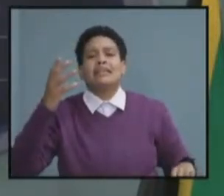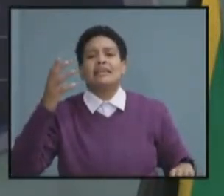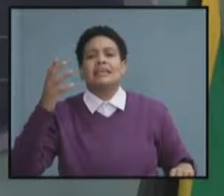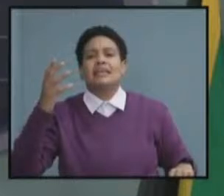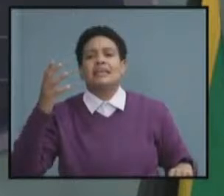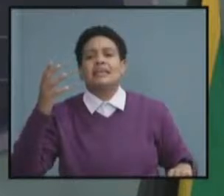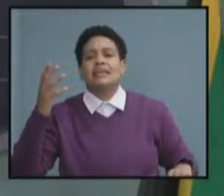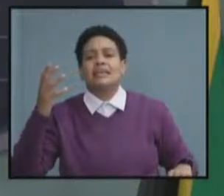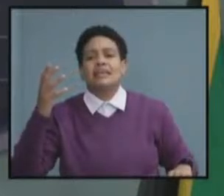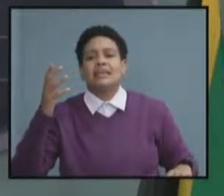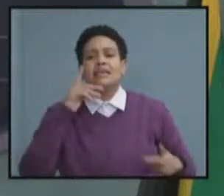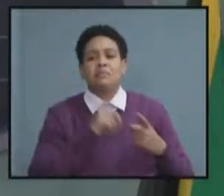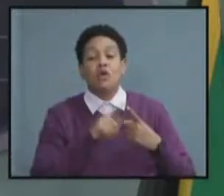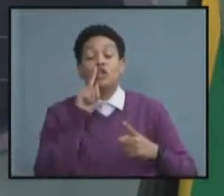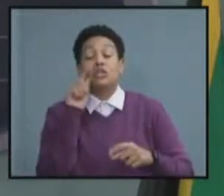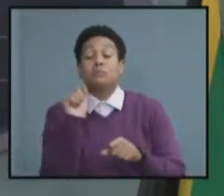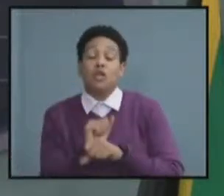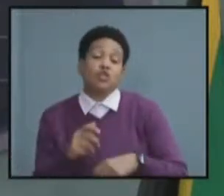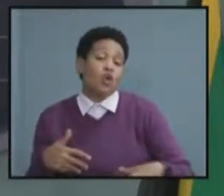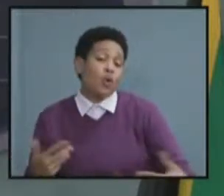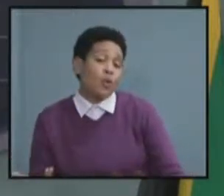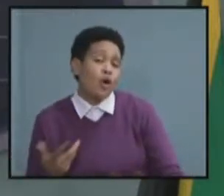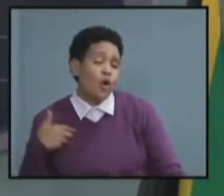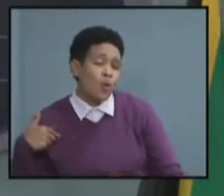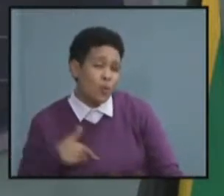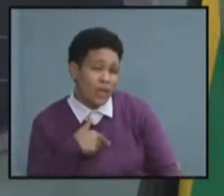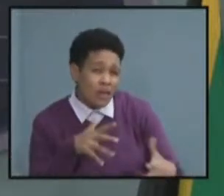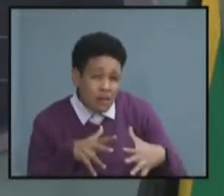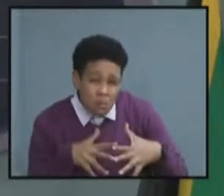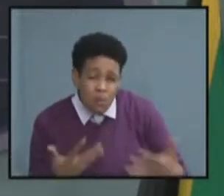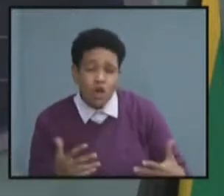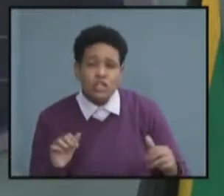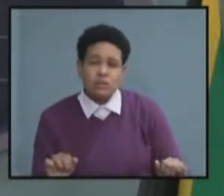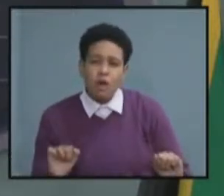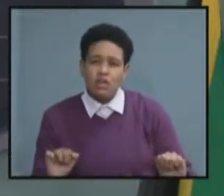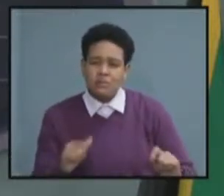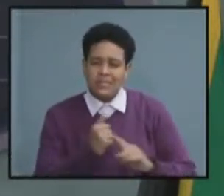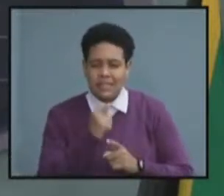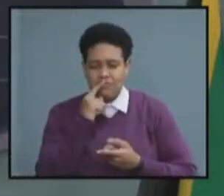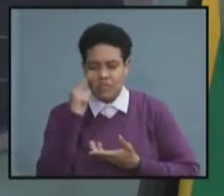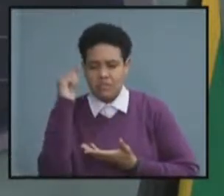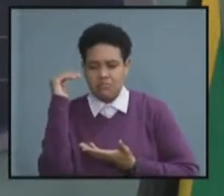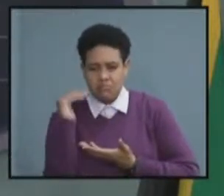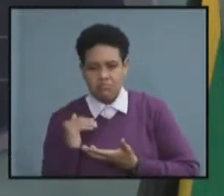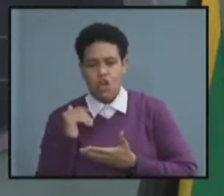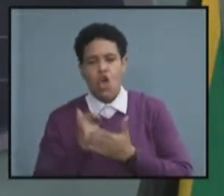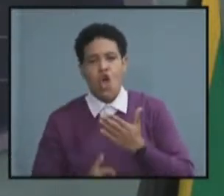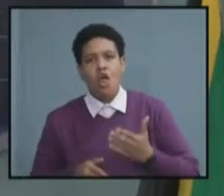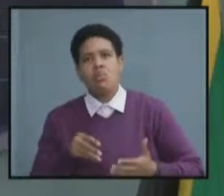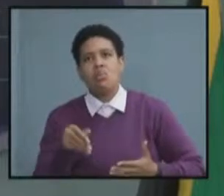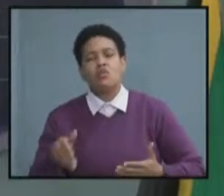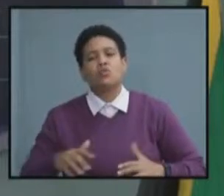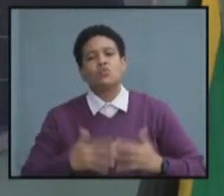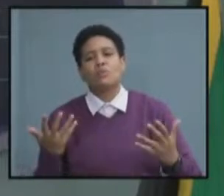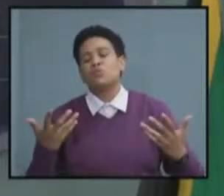and to ensure that we, as much as possible, minimize the cost.